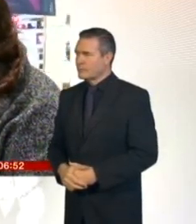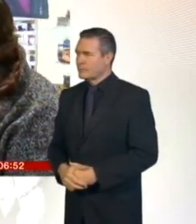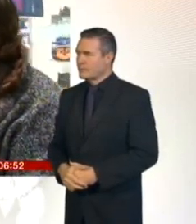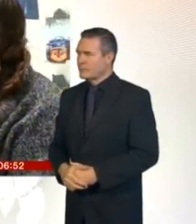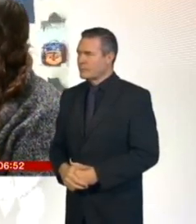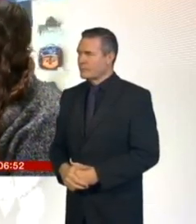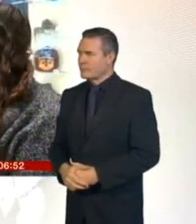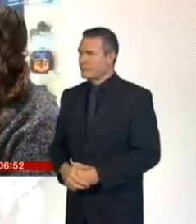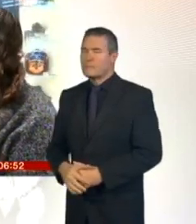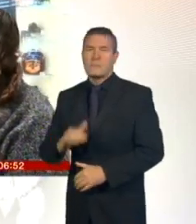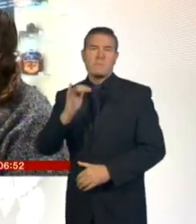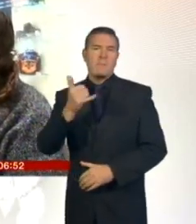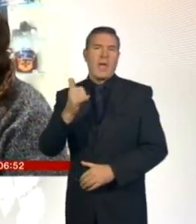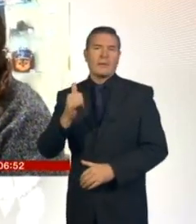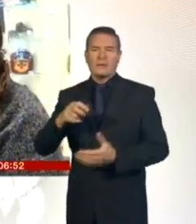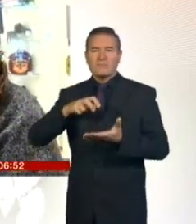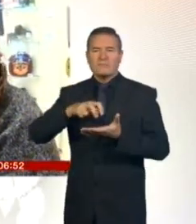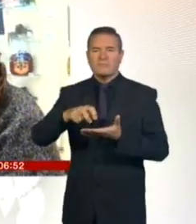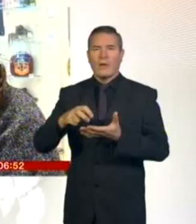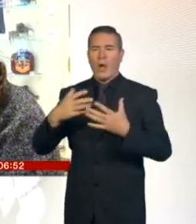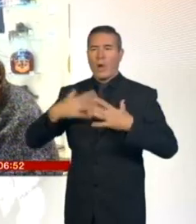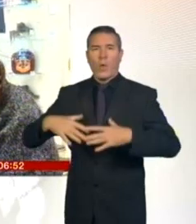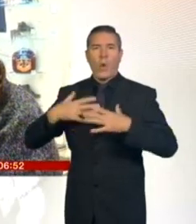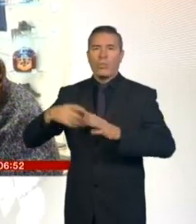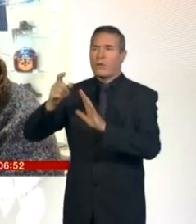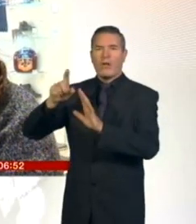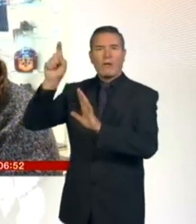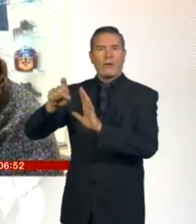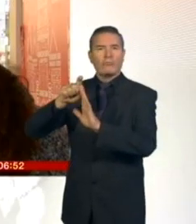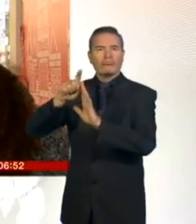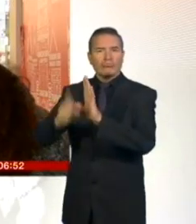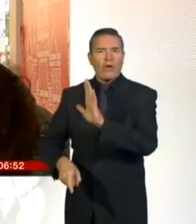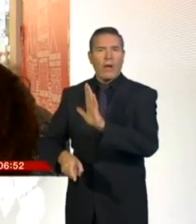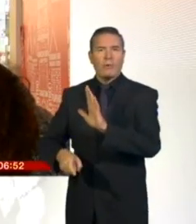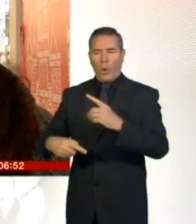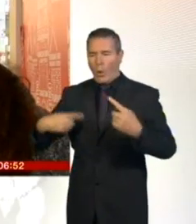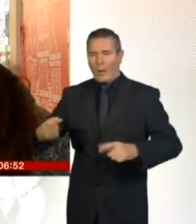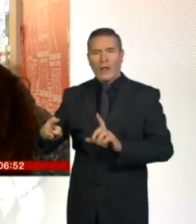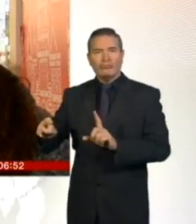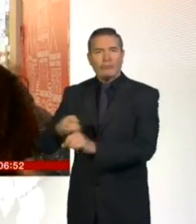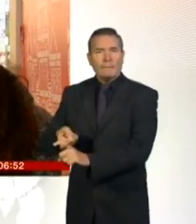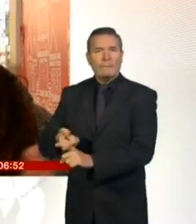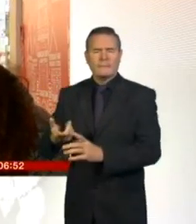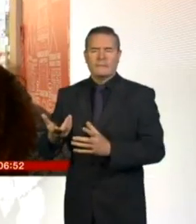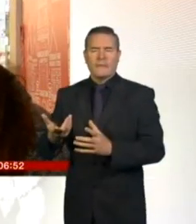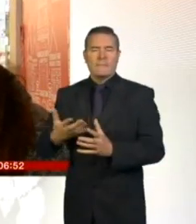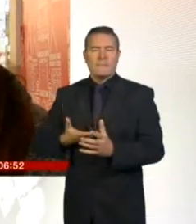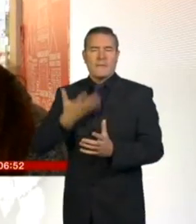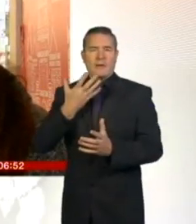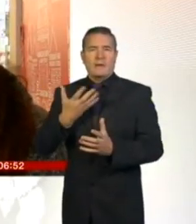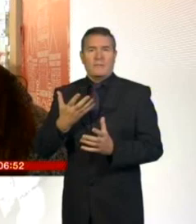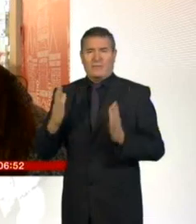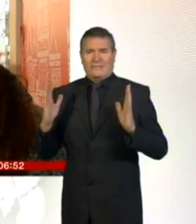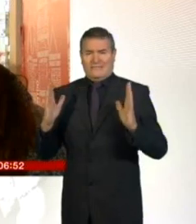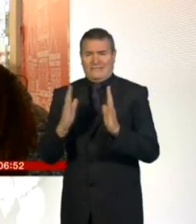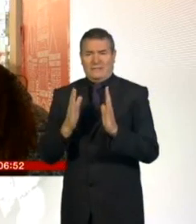an item of clothing has fallen off or it gets stuck in my wheels, that's something that happens as well. Sales, I think, are the hardest when all the rails are pushed really